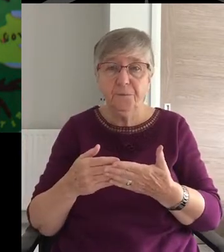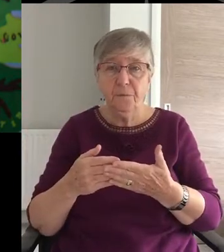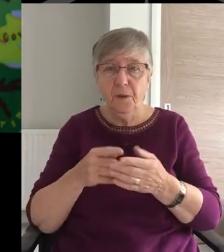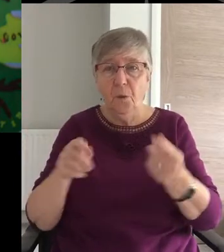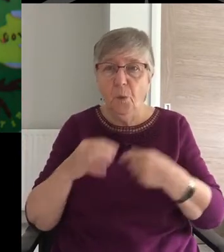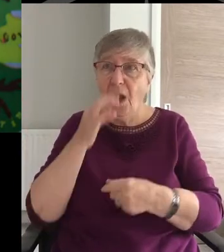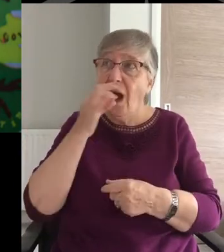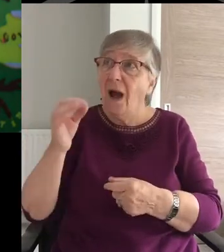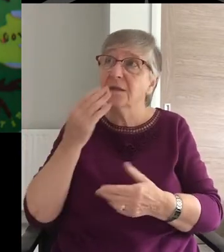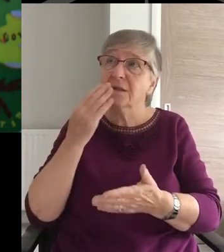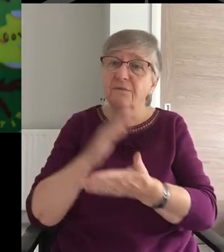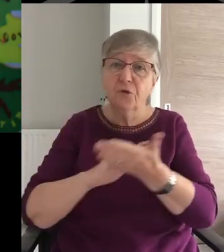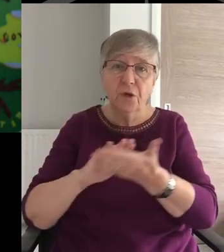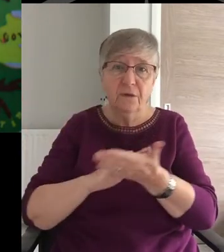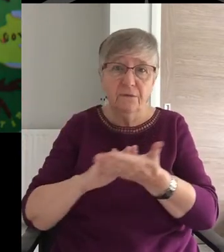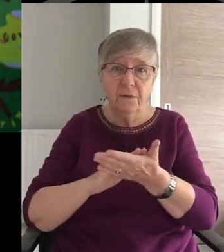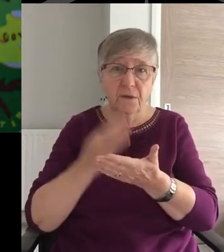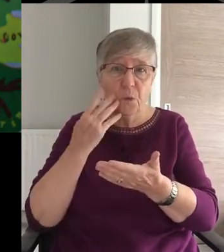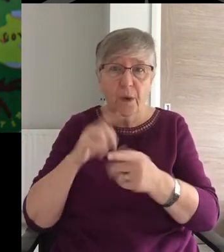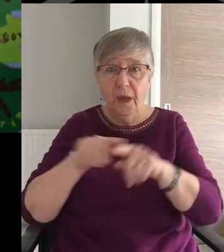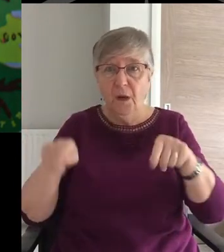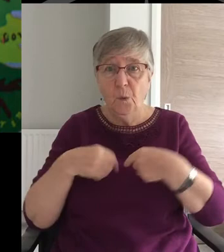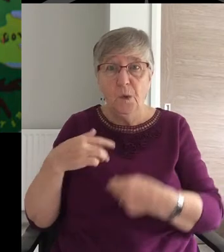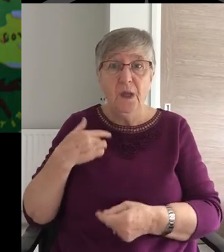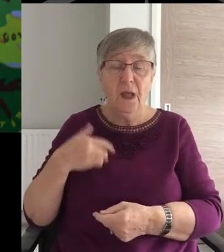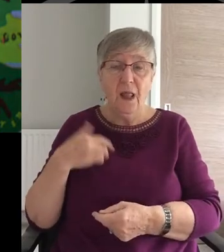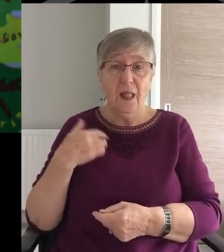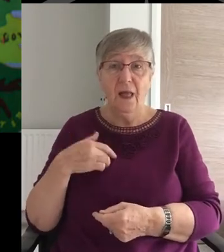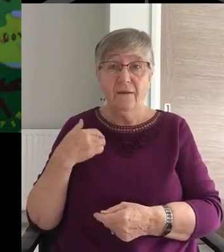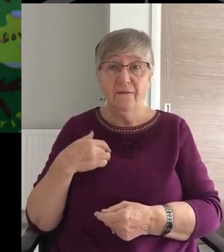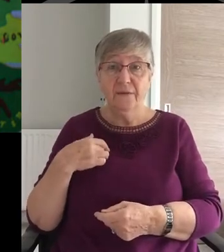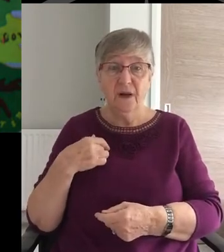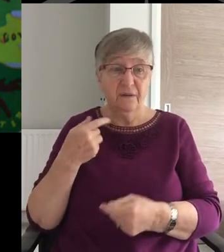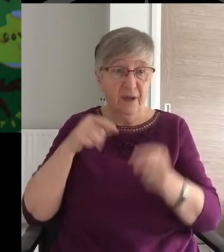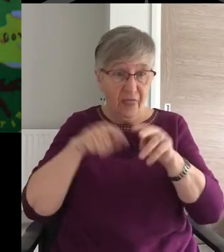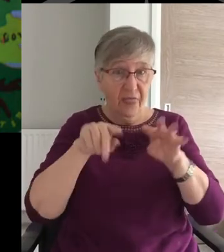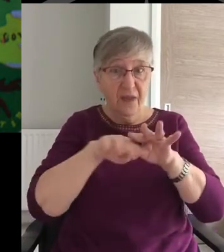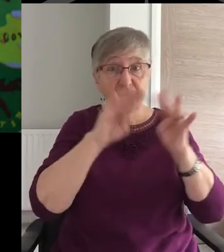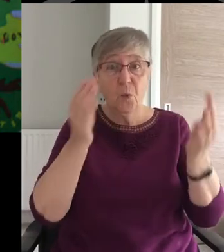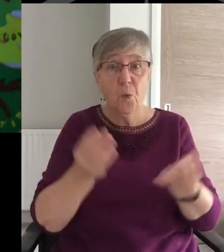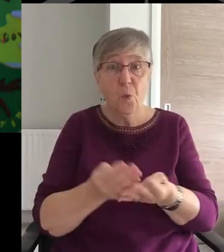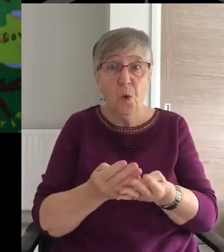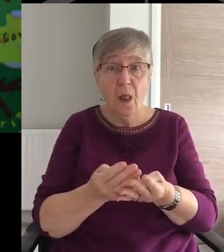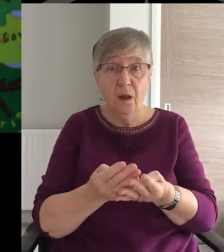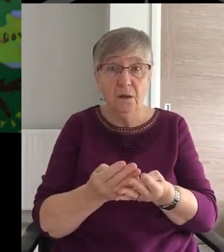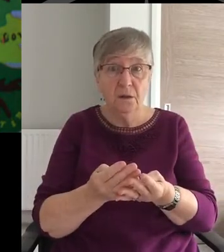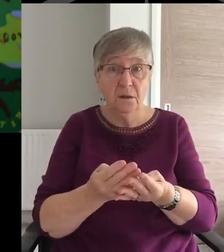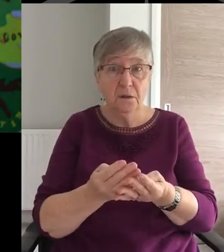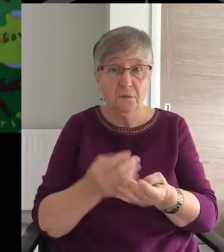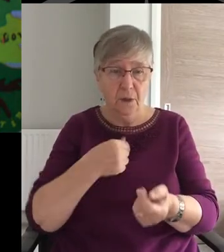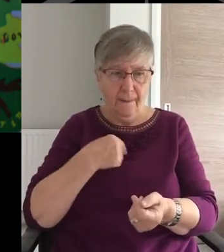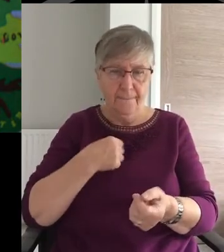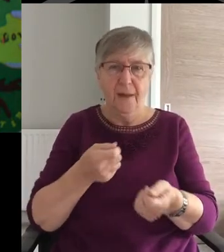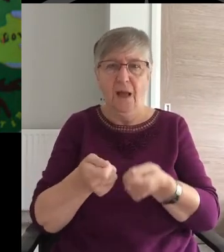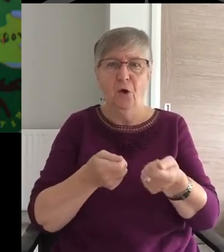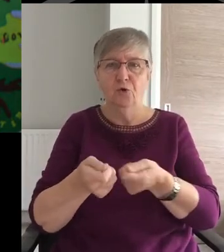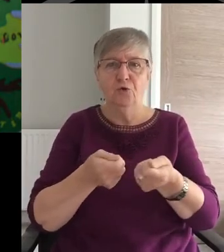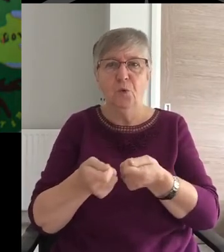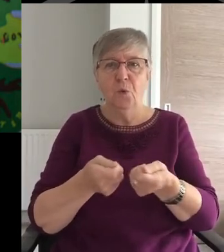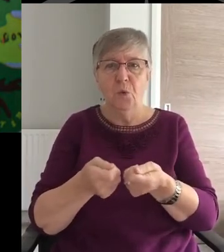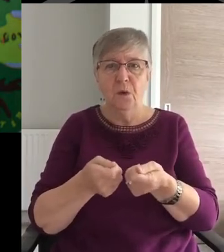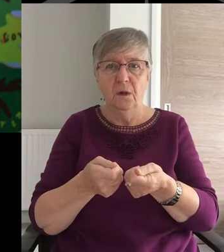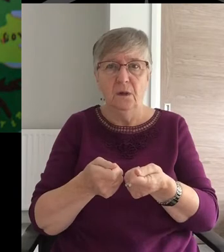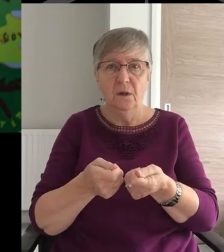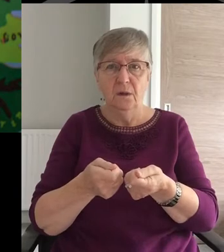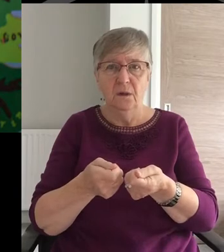We ask forgiveness for the times when we've lived as if this world and its wonders were all under our control and